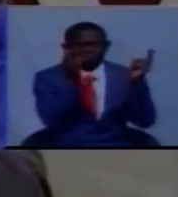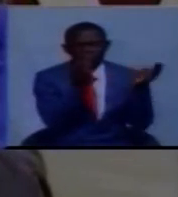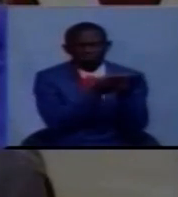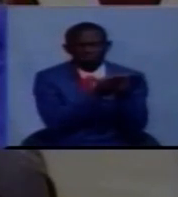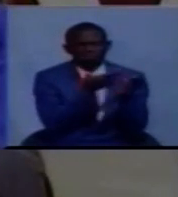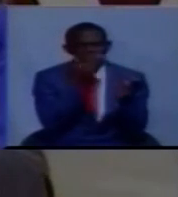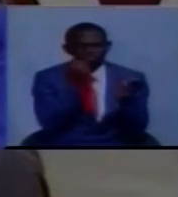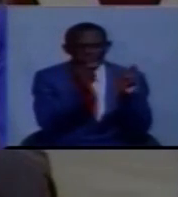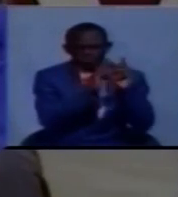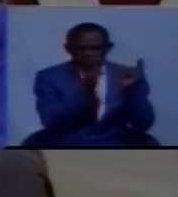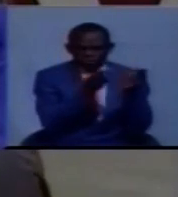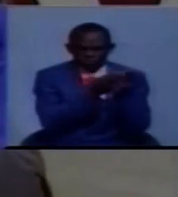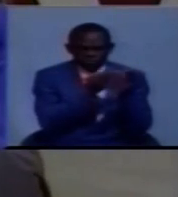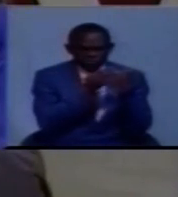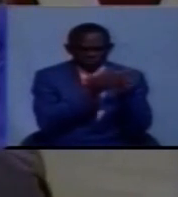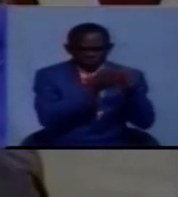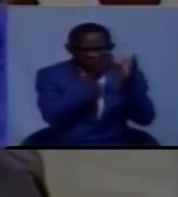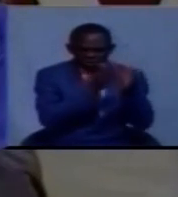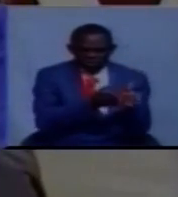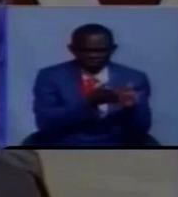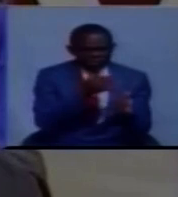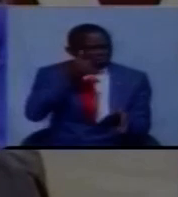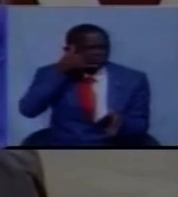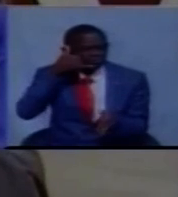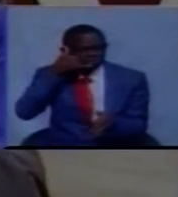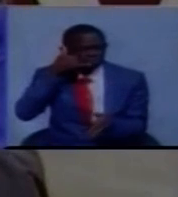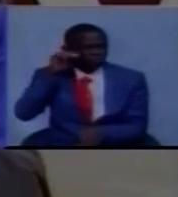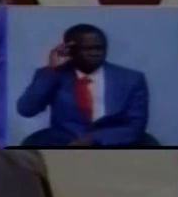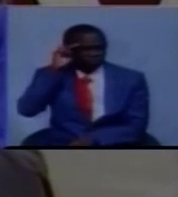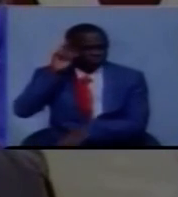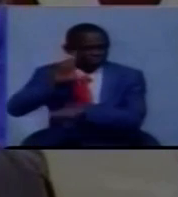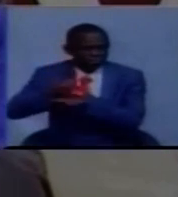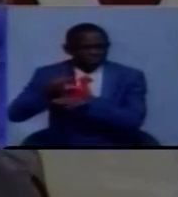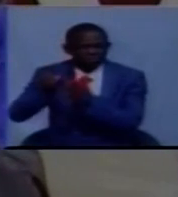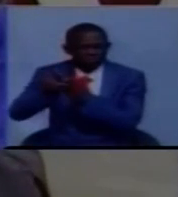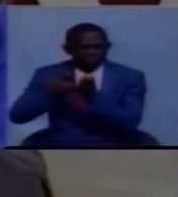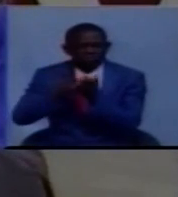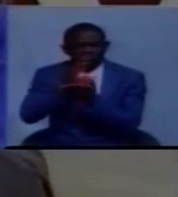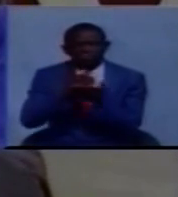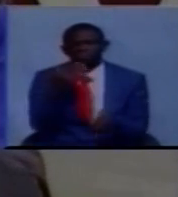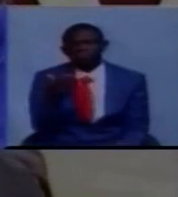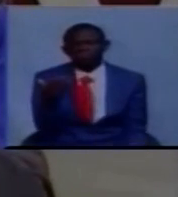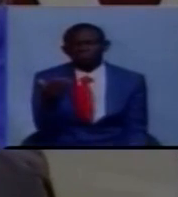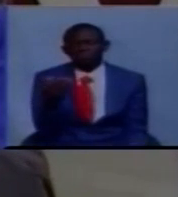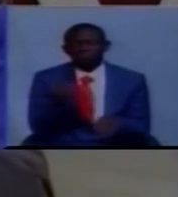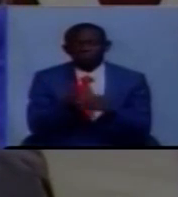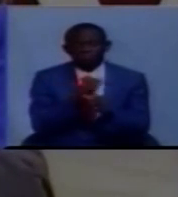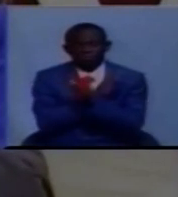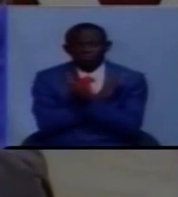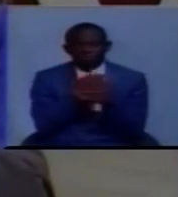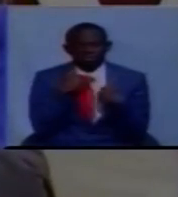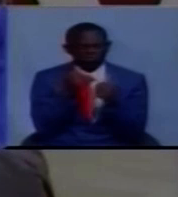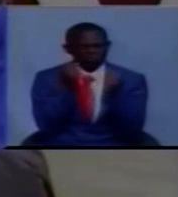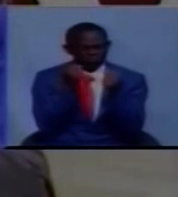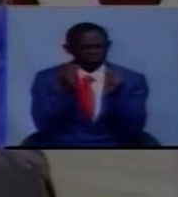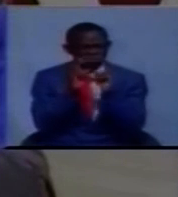work. And we have very strong unions here. That's why we had one unionist who became a president, because the unions are very strong here,